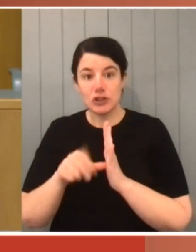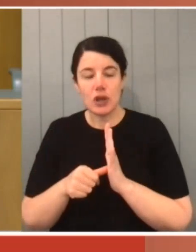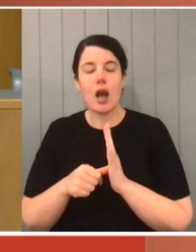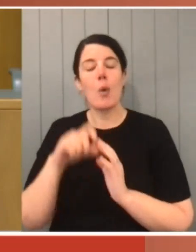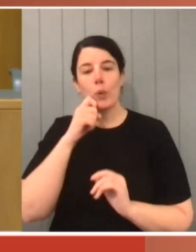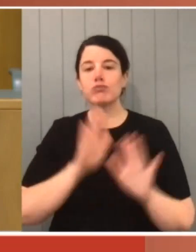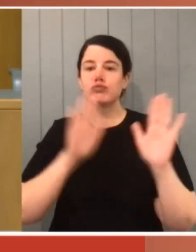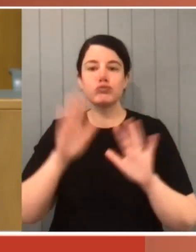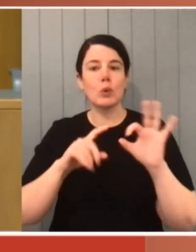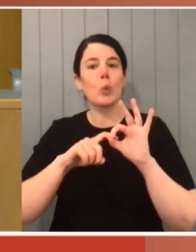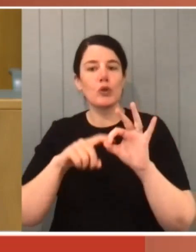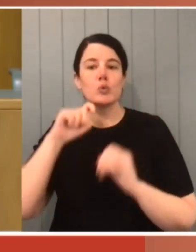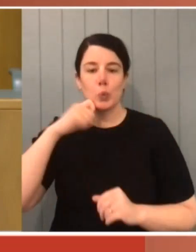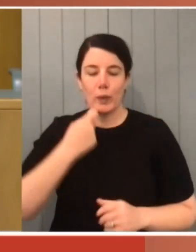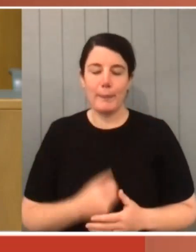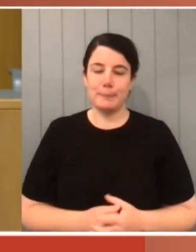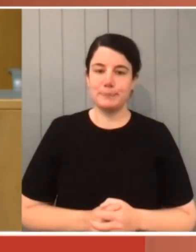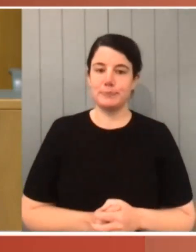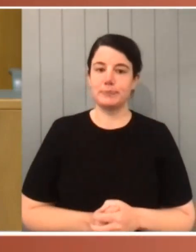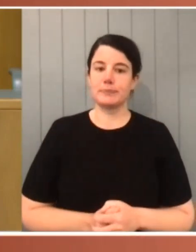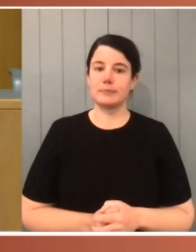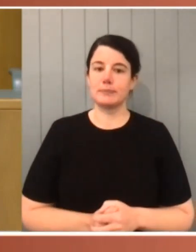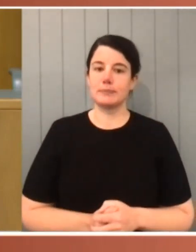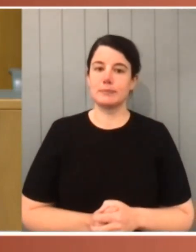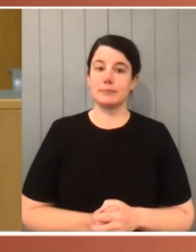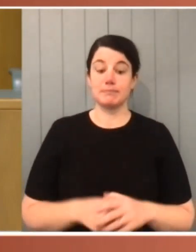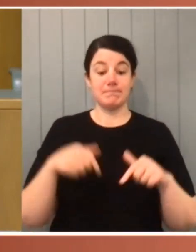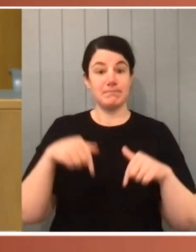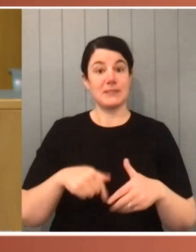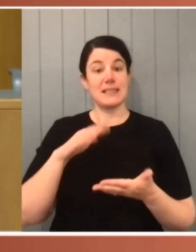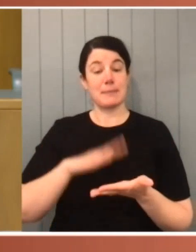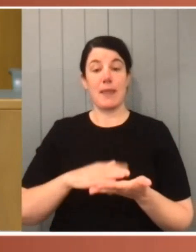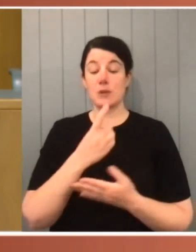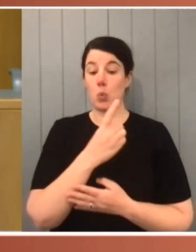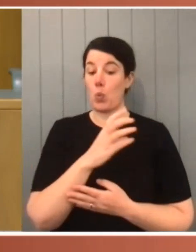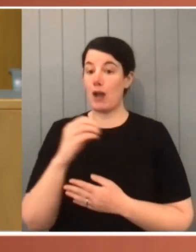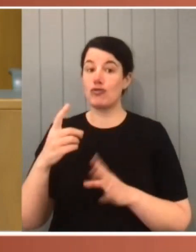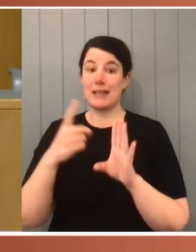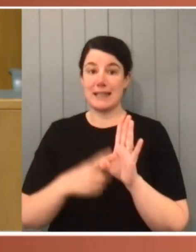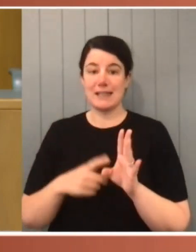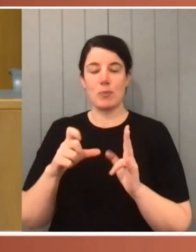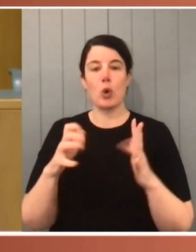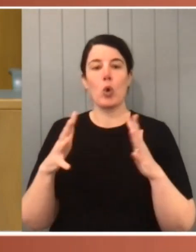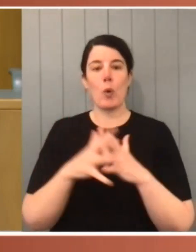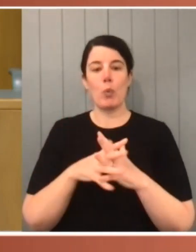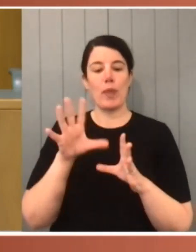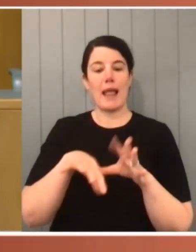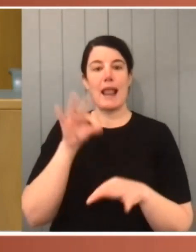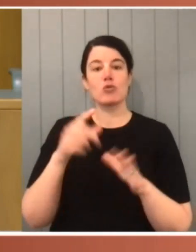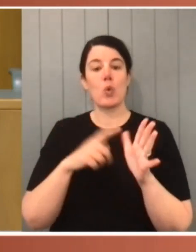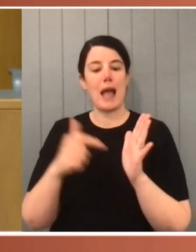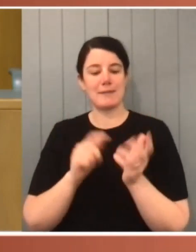have your questions ready. This month marks 100 years since the Commonwealth Electoral Act was amended to